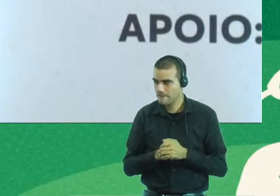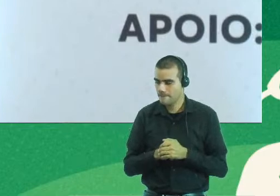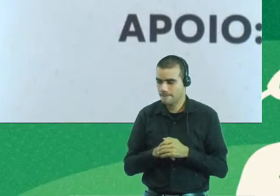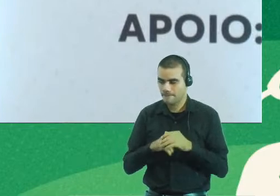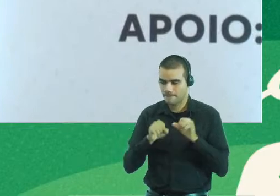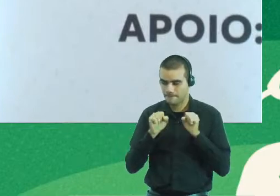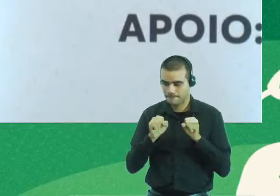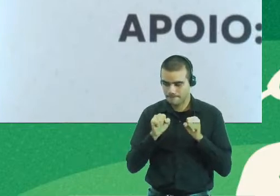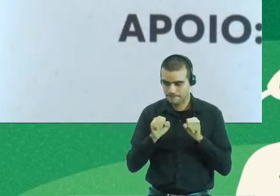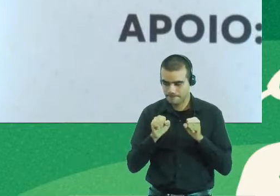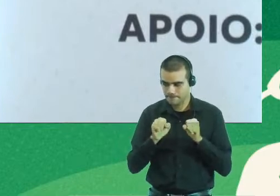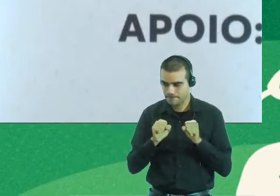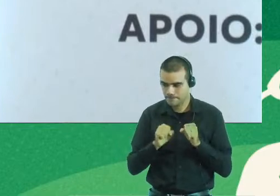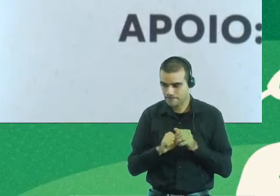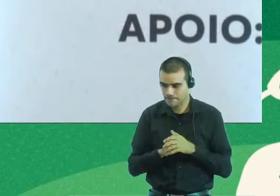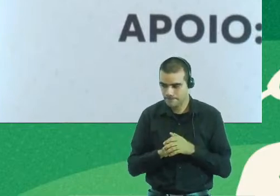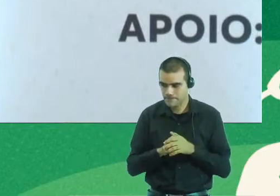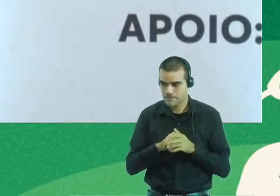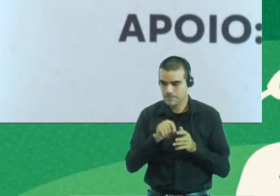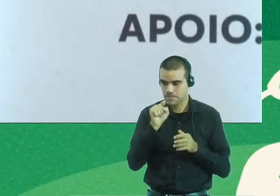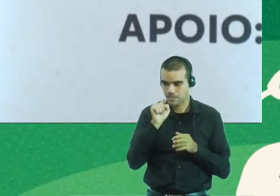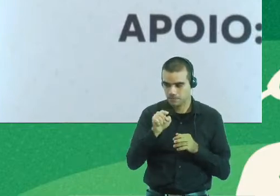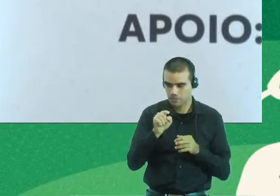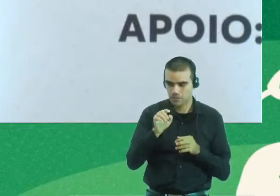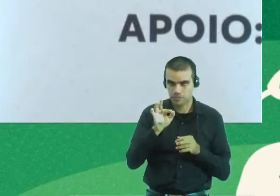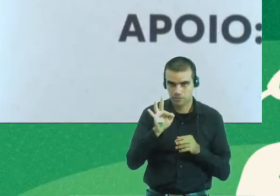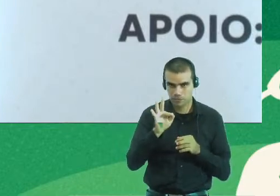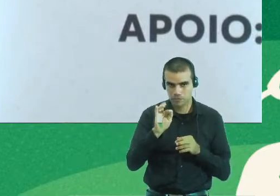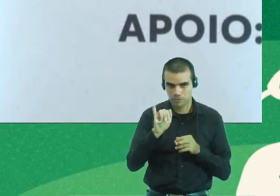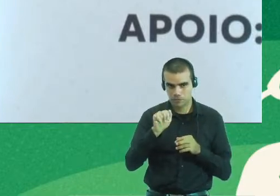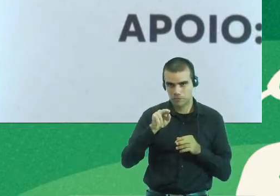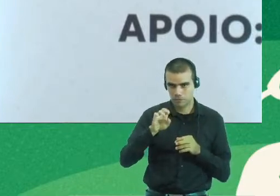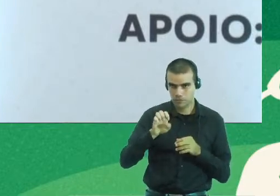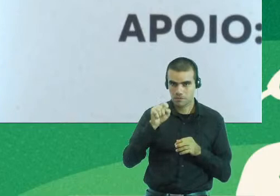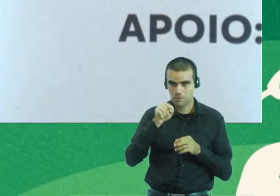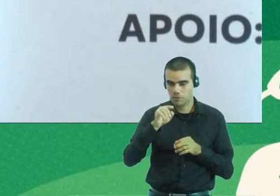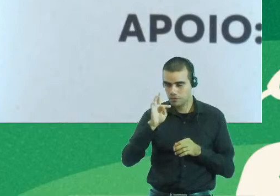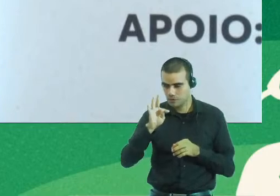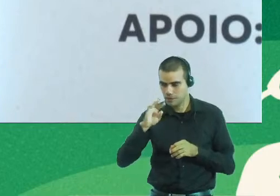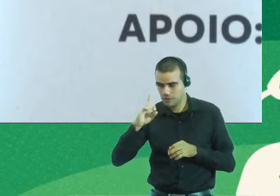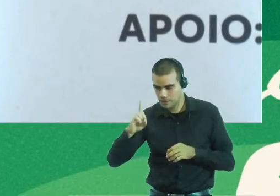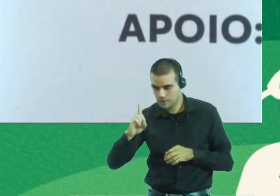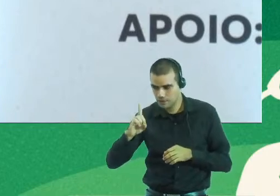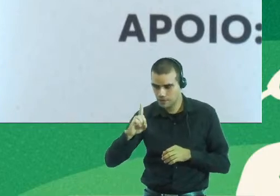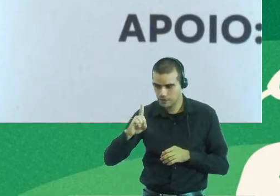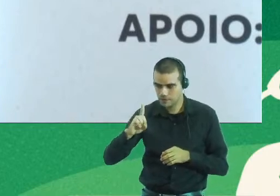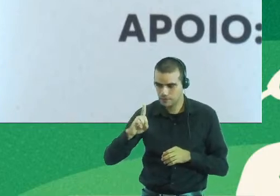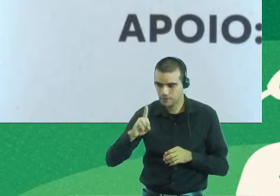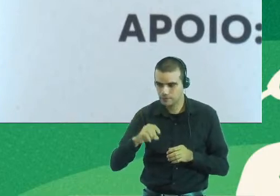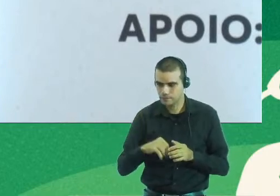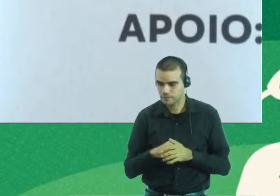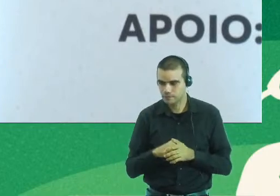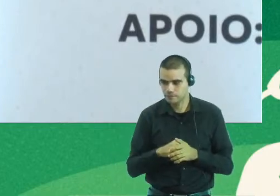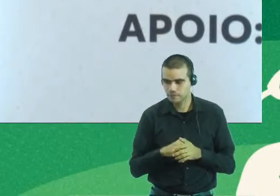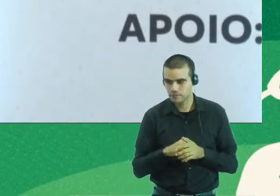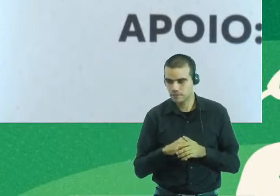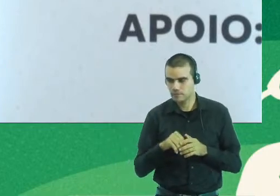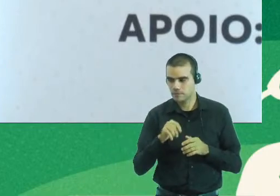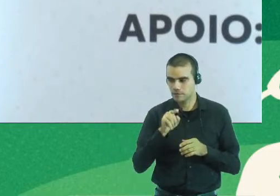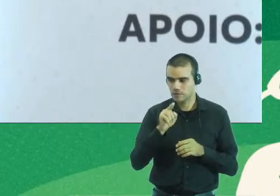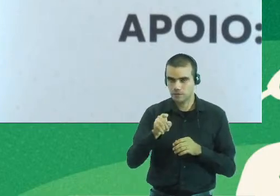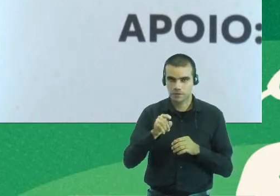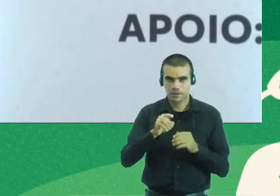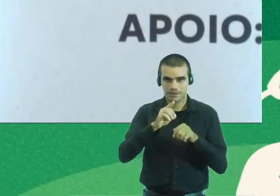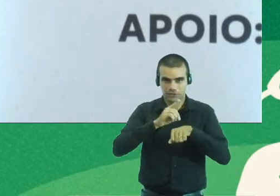soup.findAll TD, and then I can hand it a dictionary of attributes. So if I